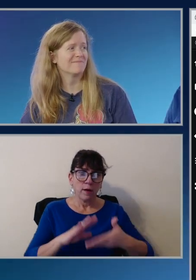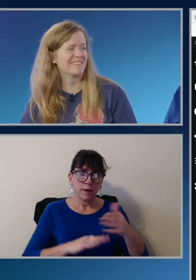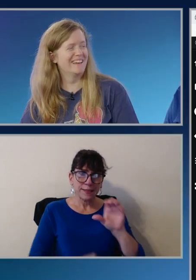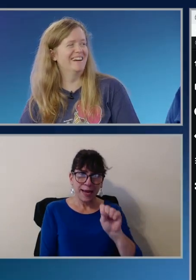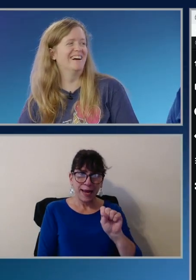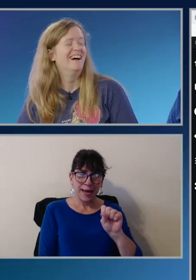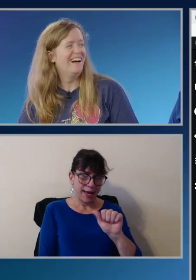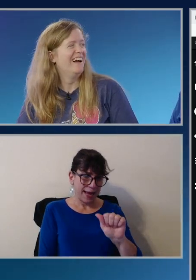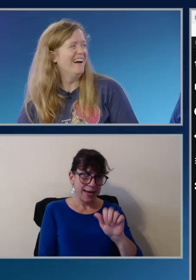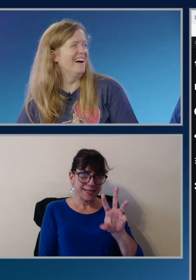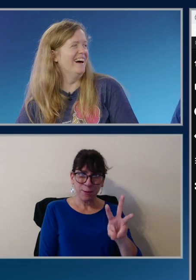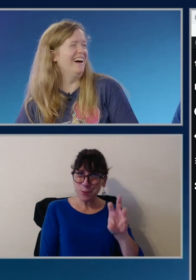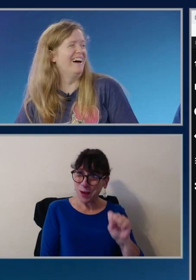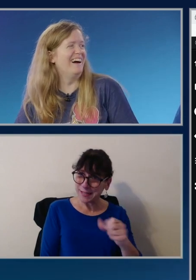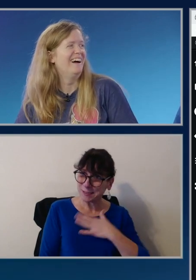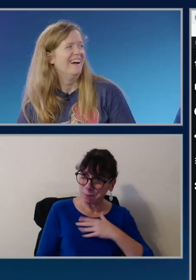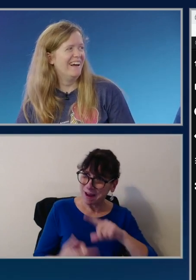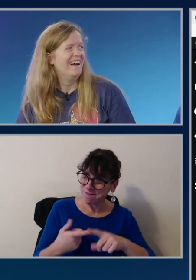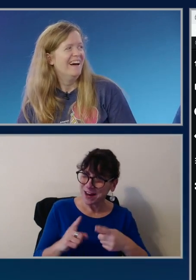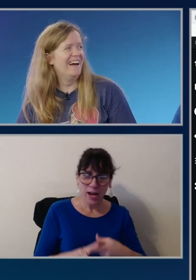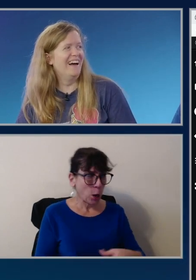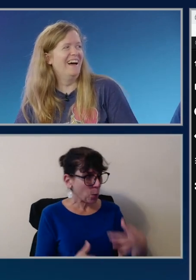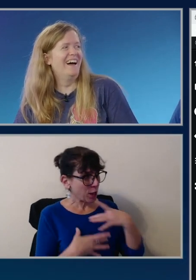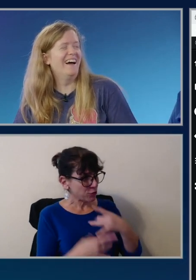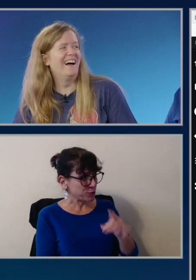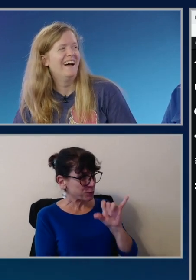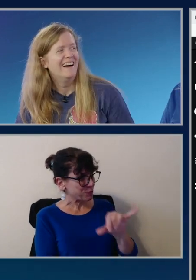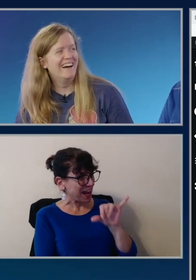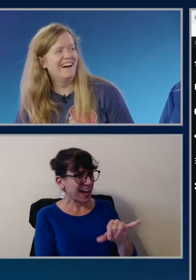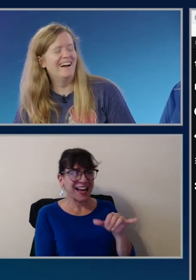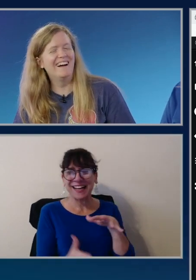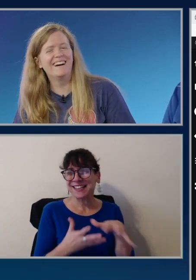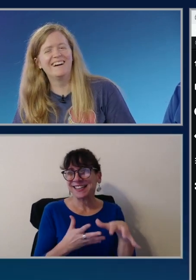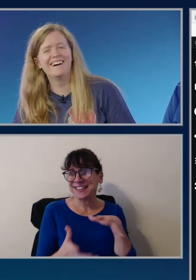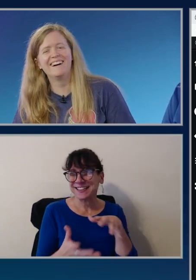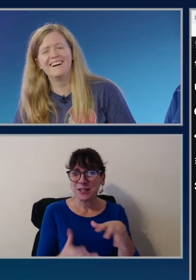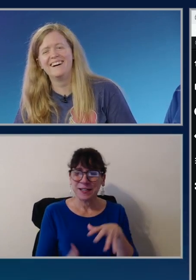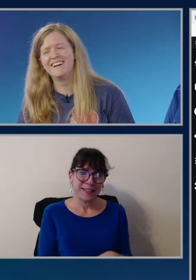friend. Okay, does it? Interesting. What is this thing AWS